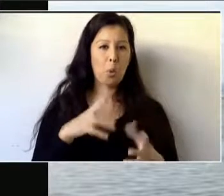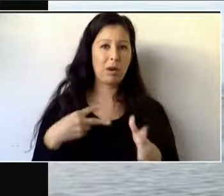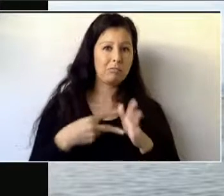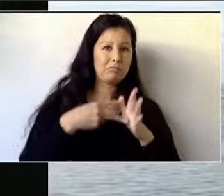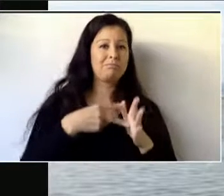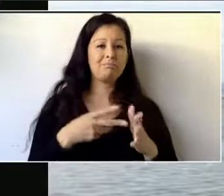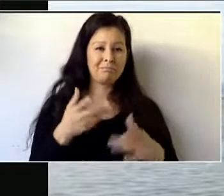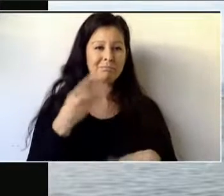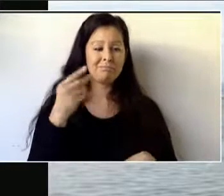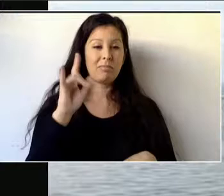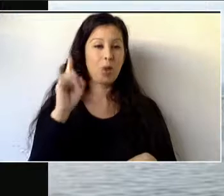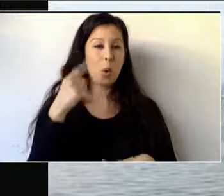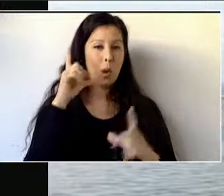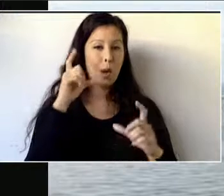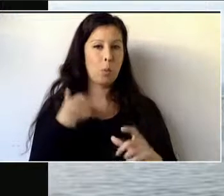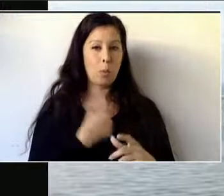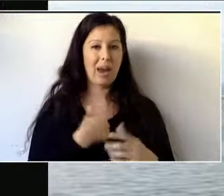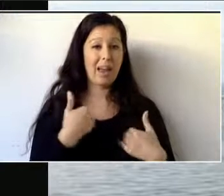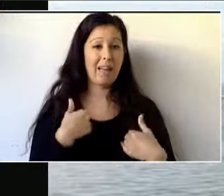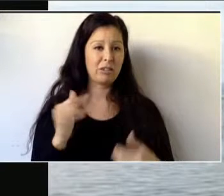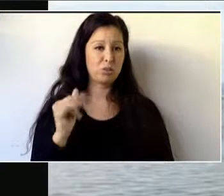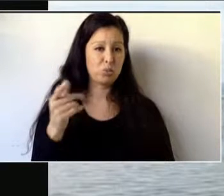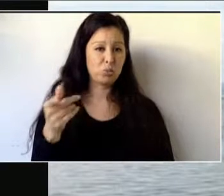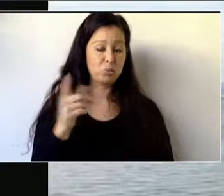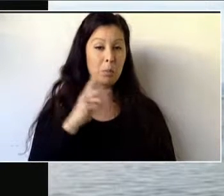But we had to hide the battery in the Tupperware so it didn't get wet and want to get electrocuted. And this is the only camera we had too.